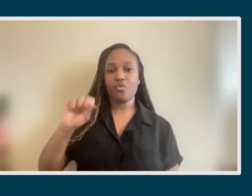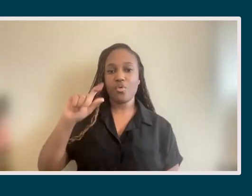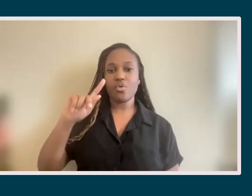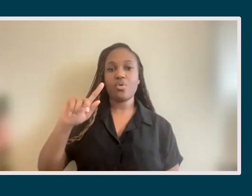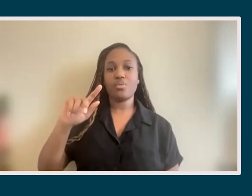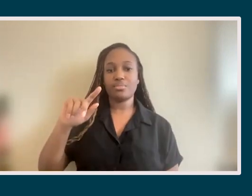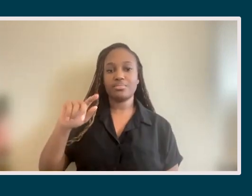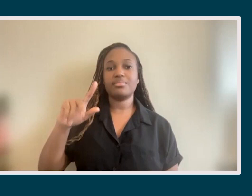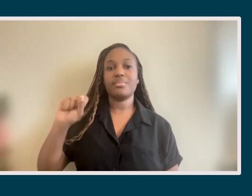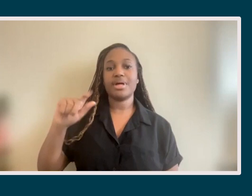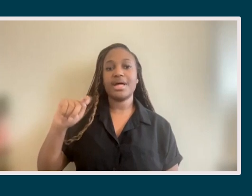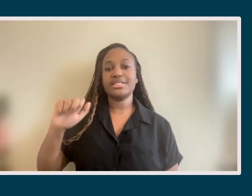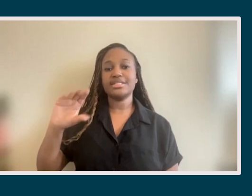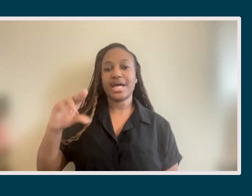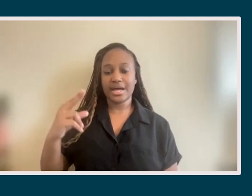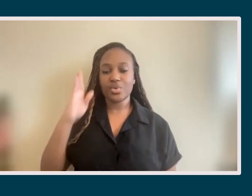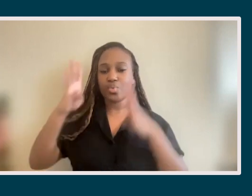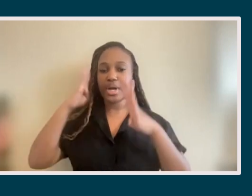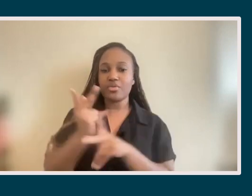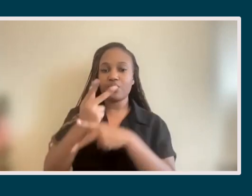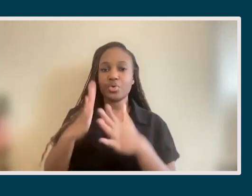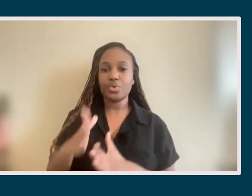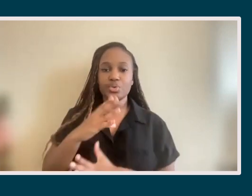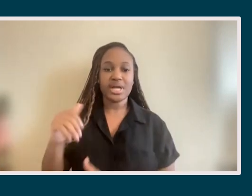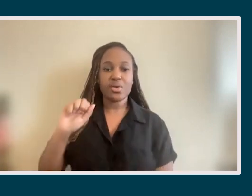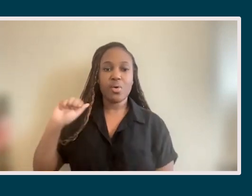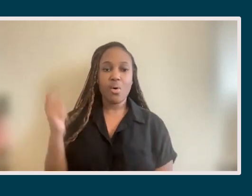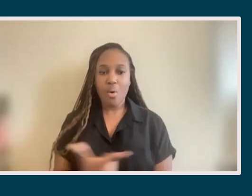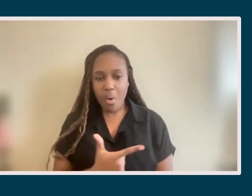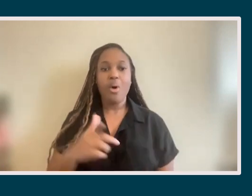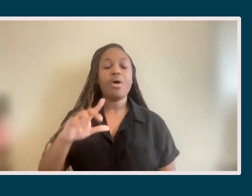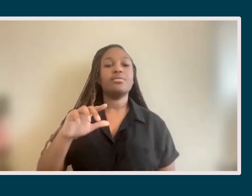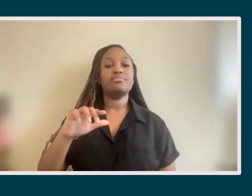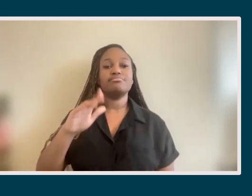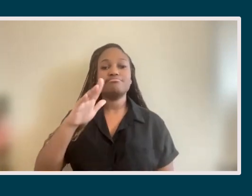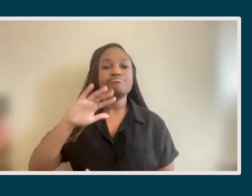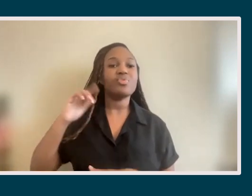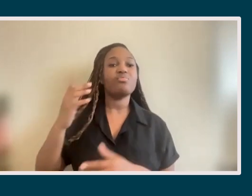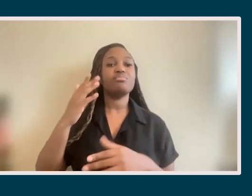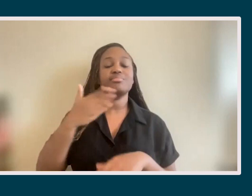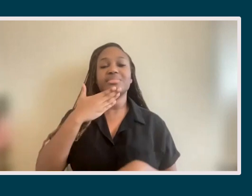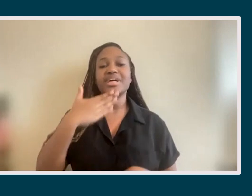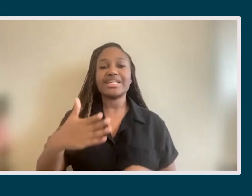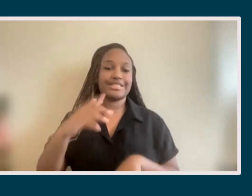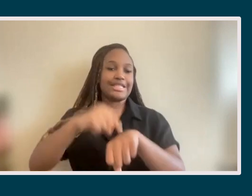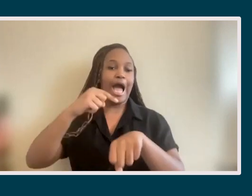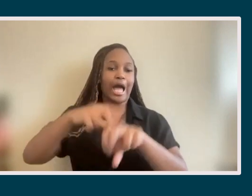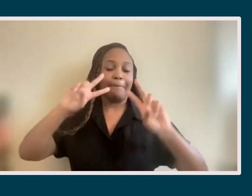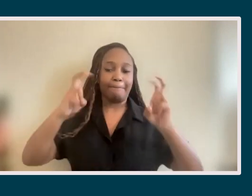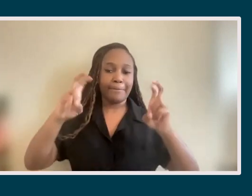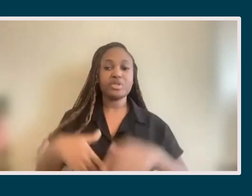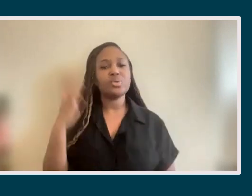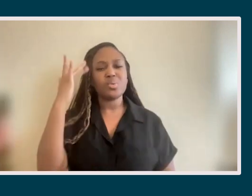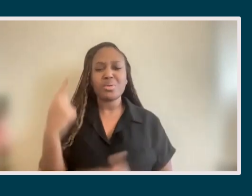Kaye, to the virtual couch. Laura, why did we want to talk about hopelessness and unlearning hopelessness this month?